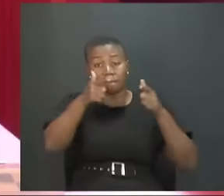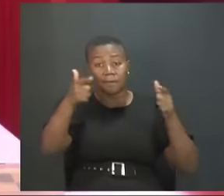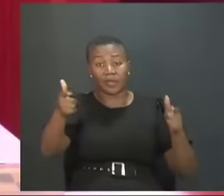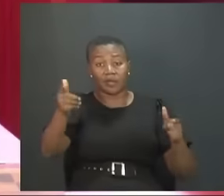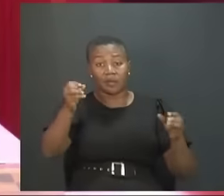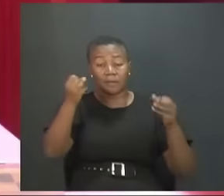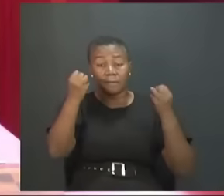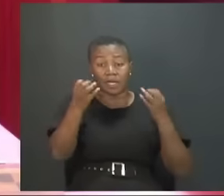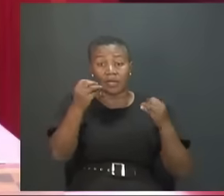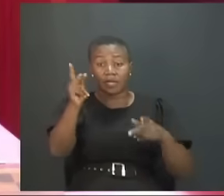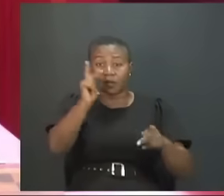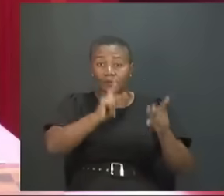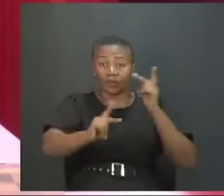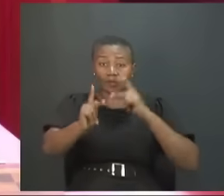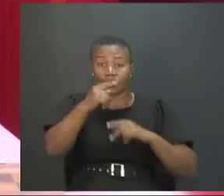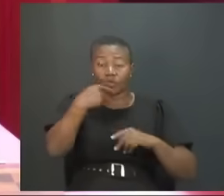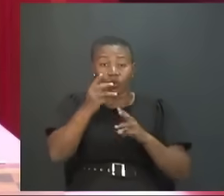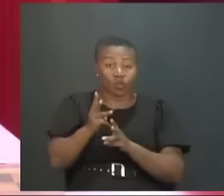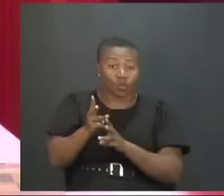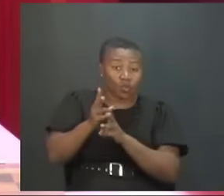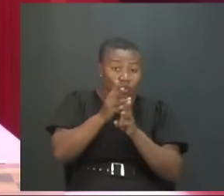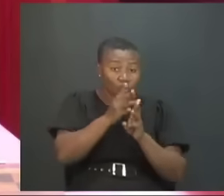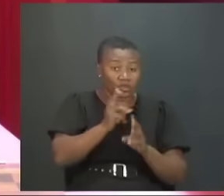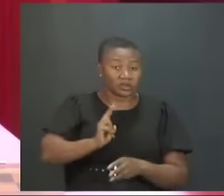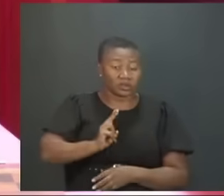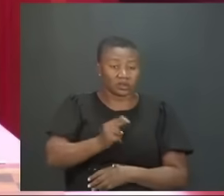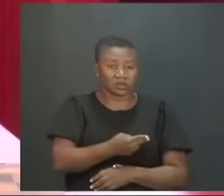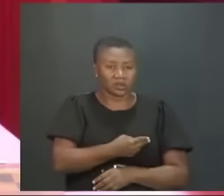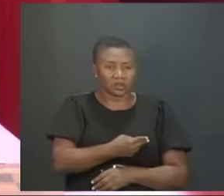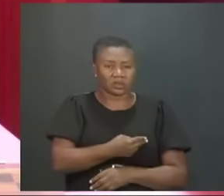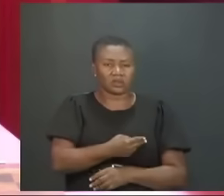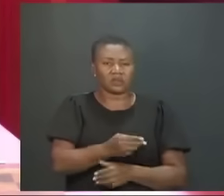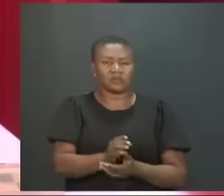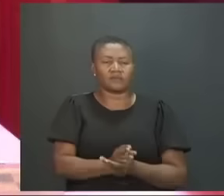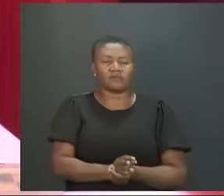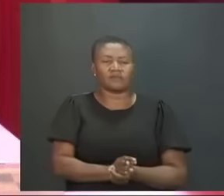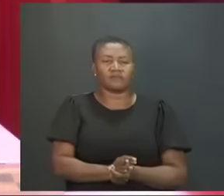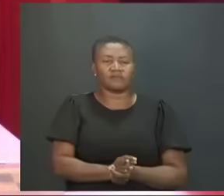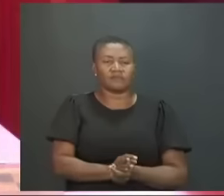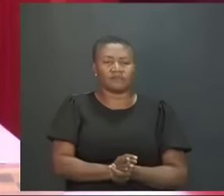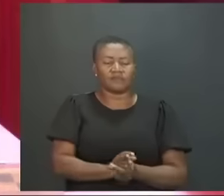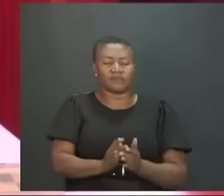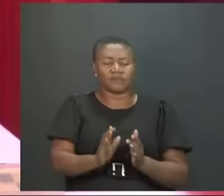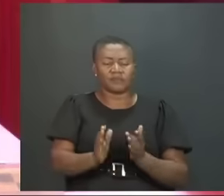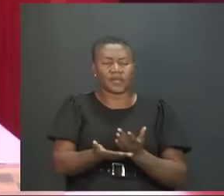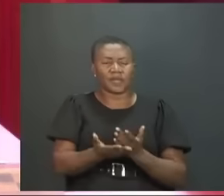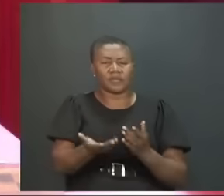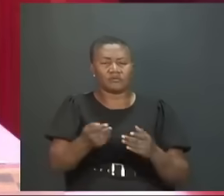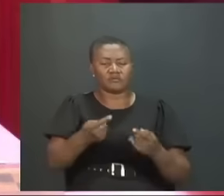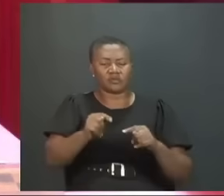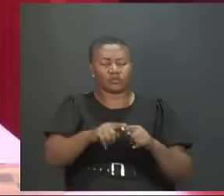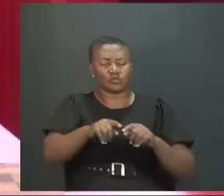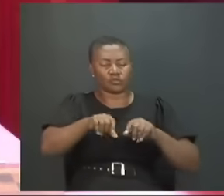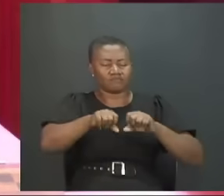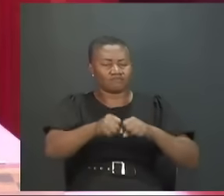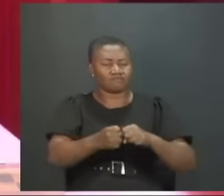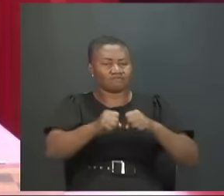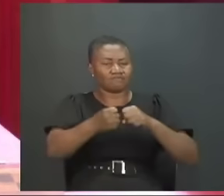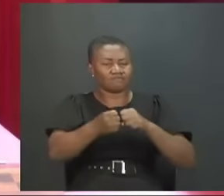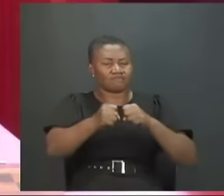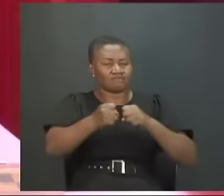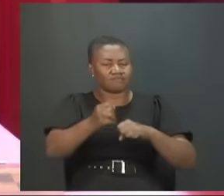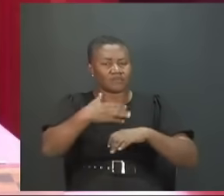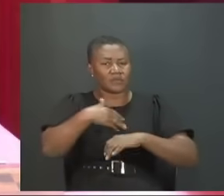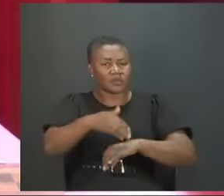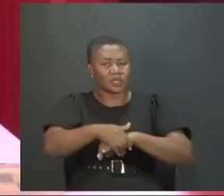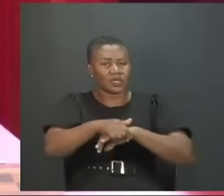by trying to break down things to a very basic level. When you break down things to a very